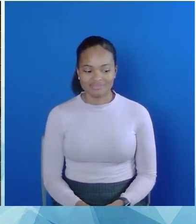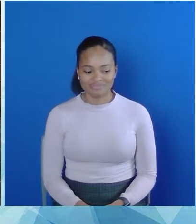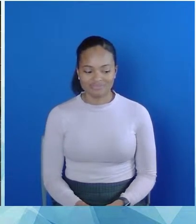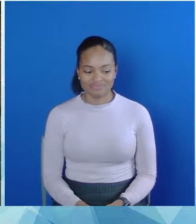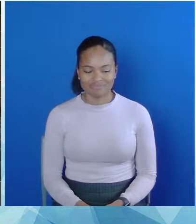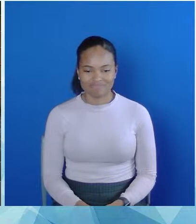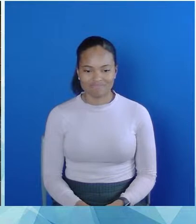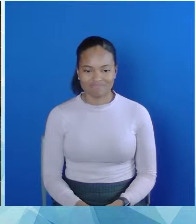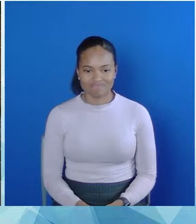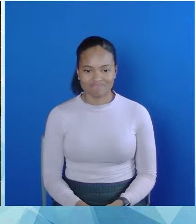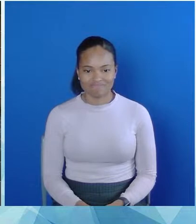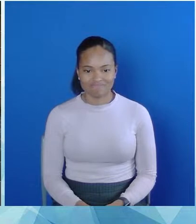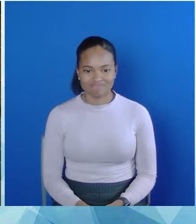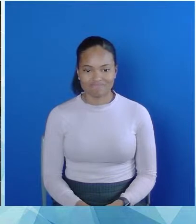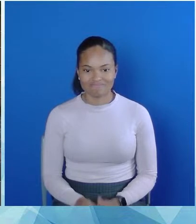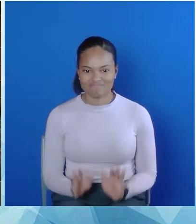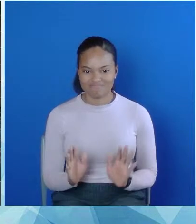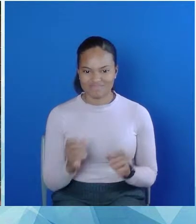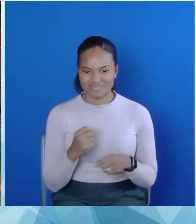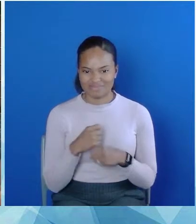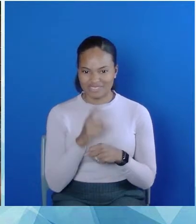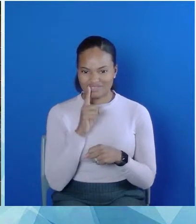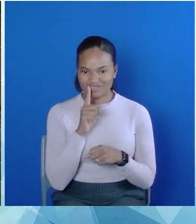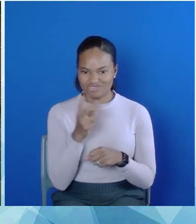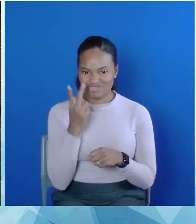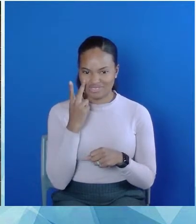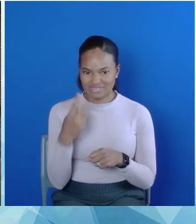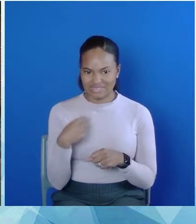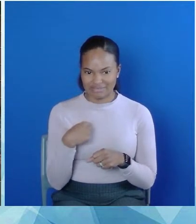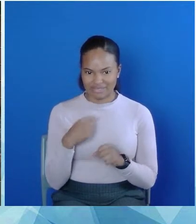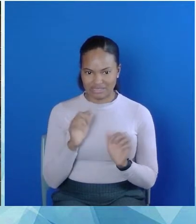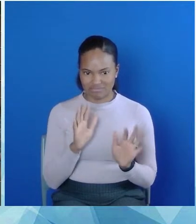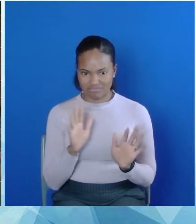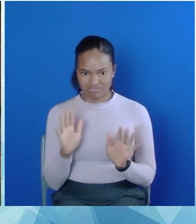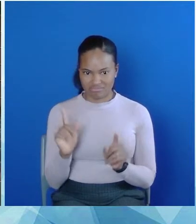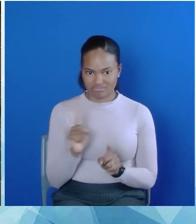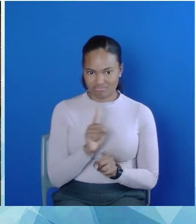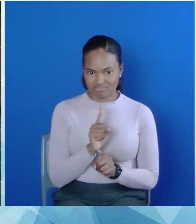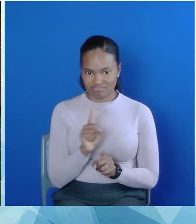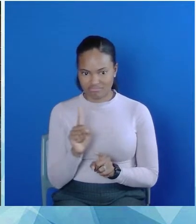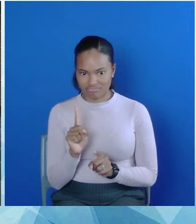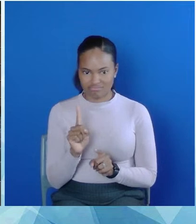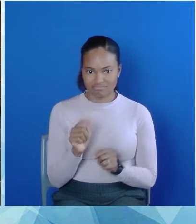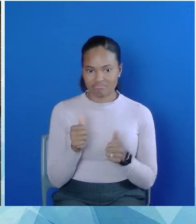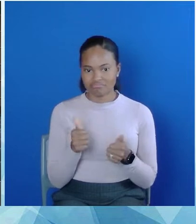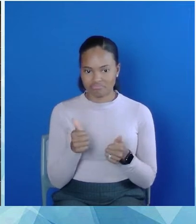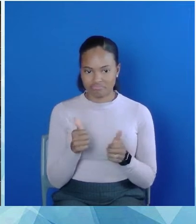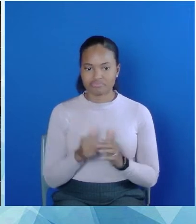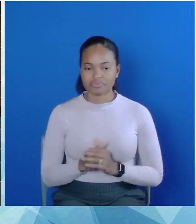Make sure that I'm visible. Okay. Should I move over? Is this good? Okay.